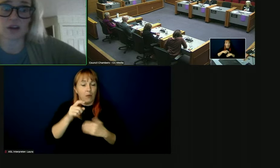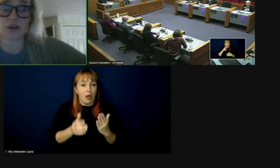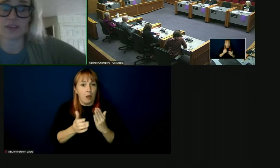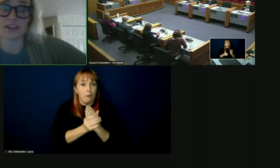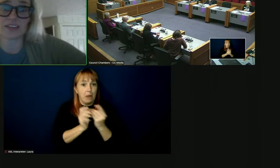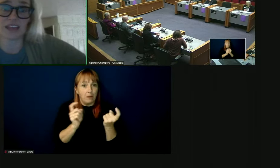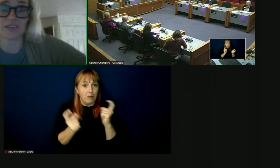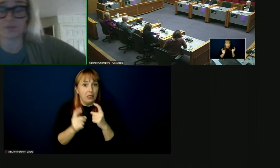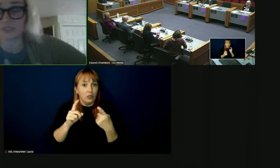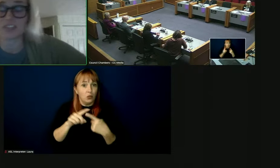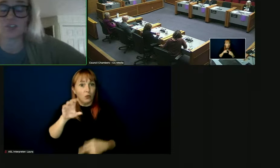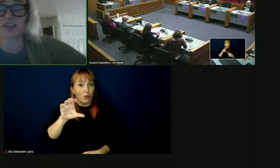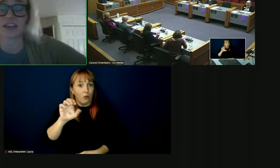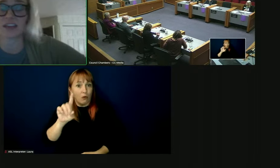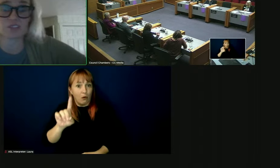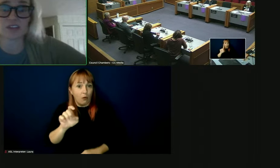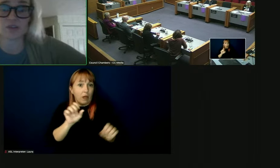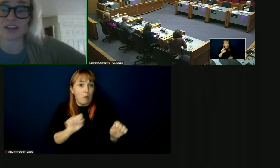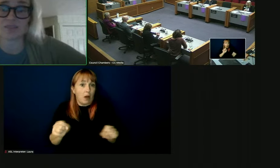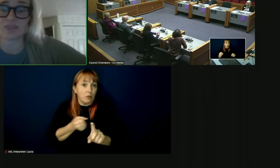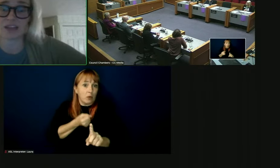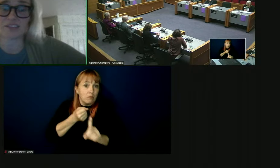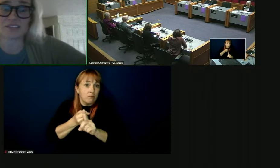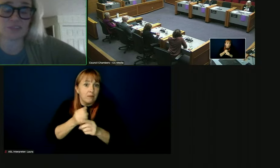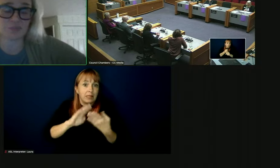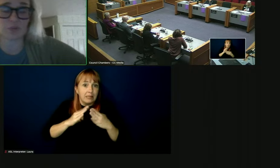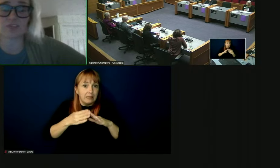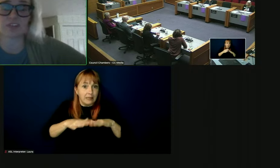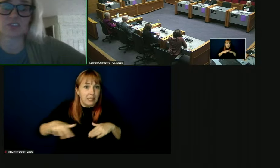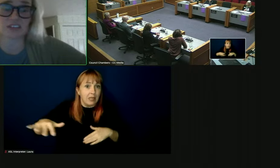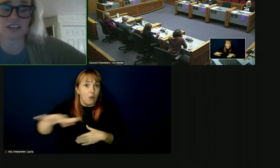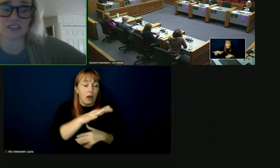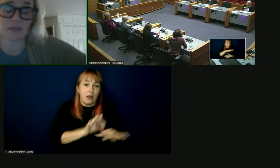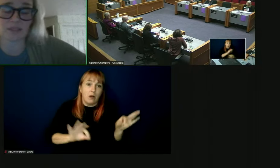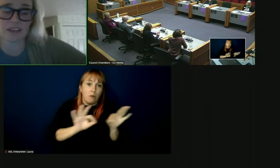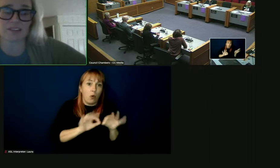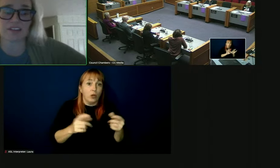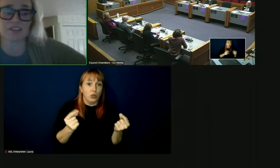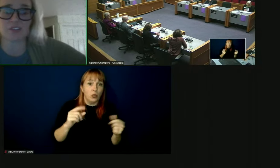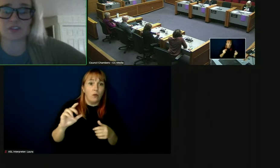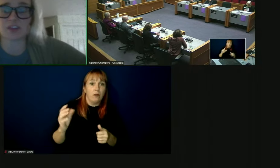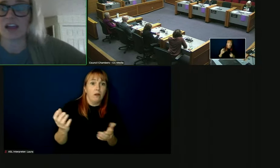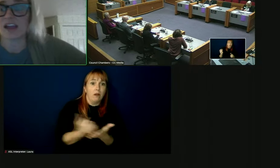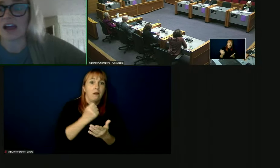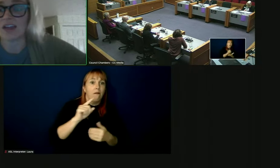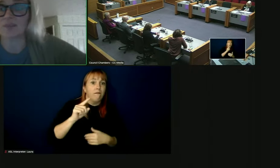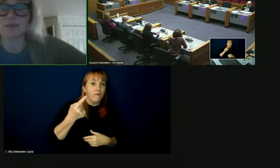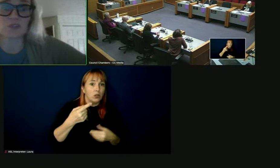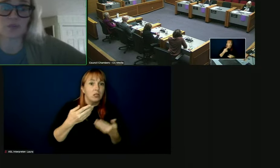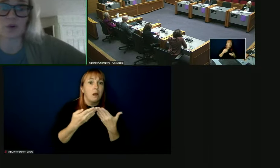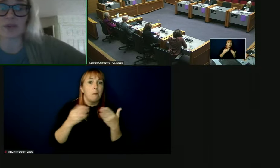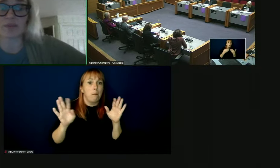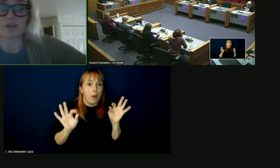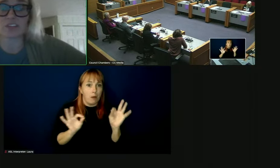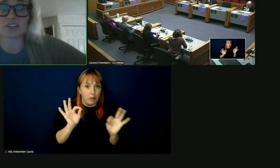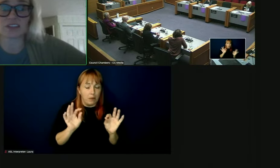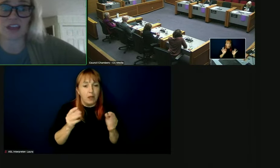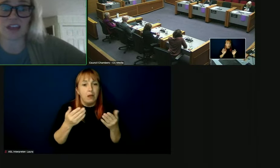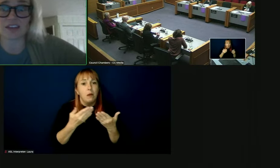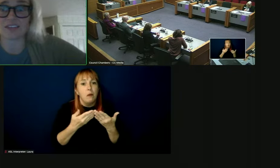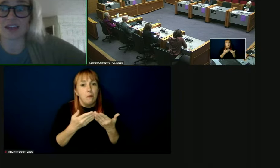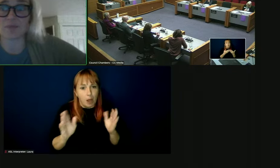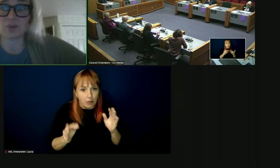to our code that can potentially have citywide impacts, it's important for us to conduct public hearings. So I will be supporting the